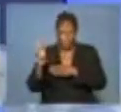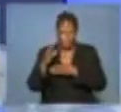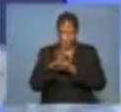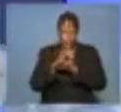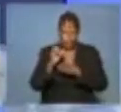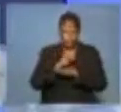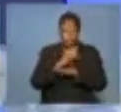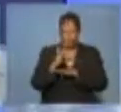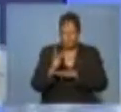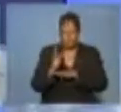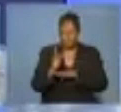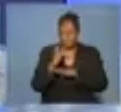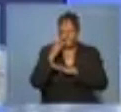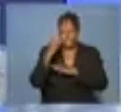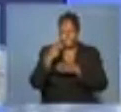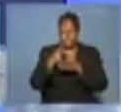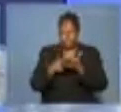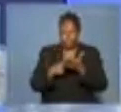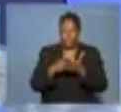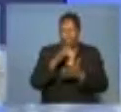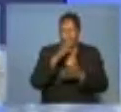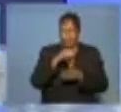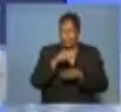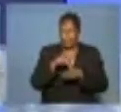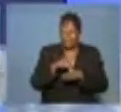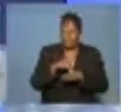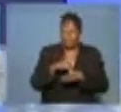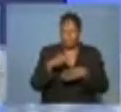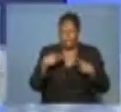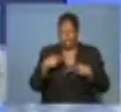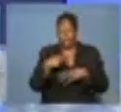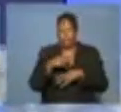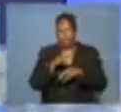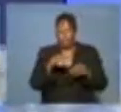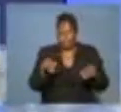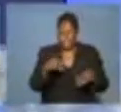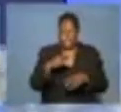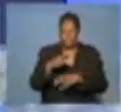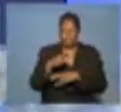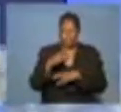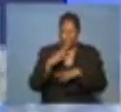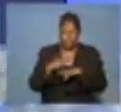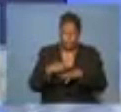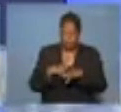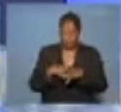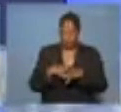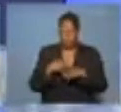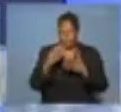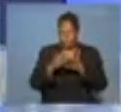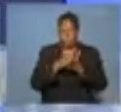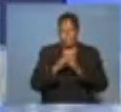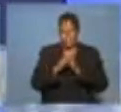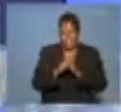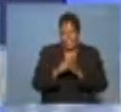of Mother Nature's wrath as sand, rocks, seaweed, and in some instances even signage littered the street. But how will